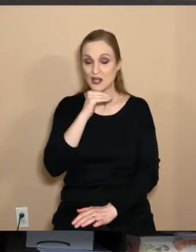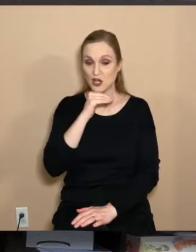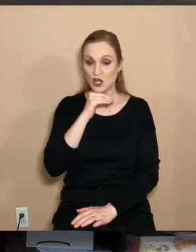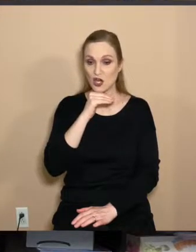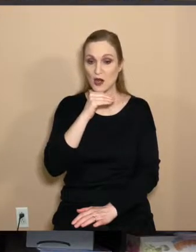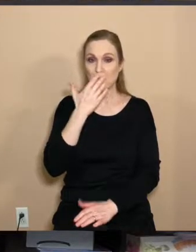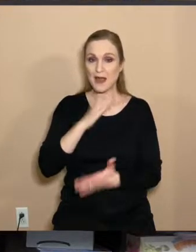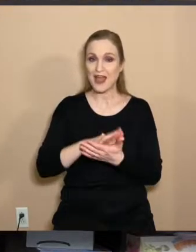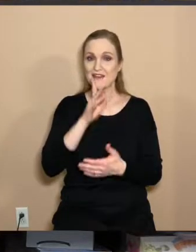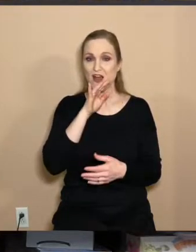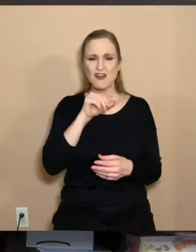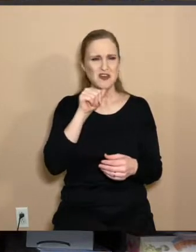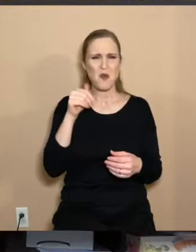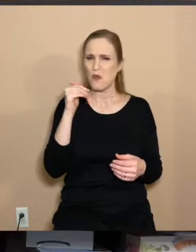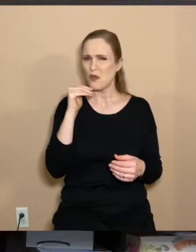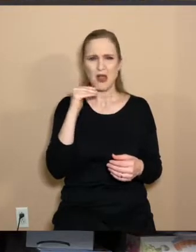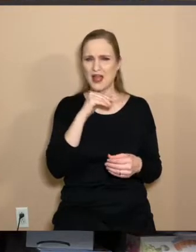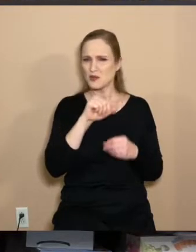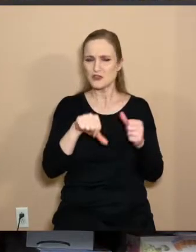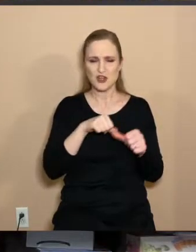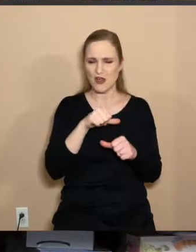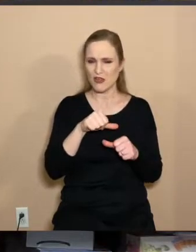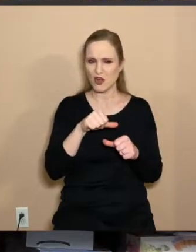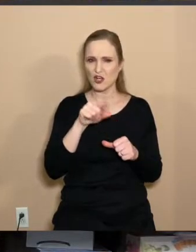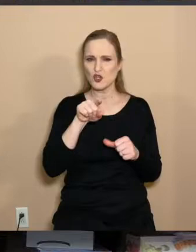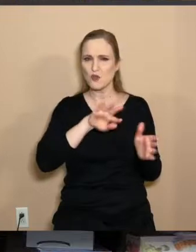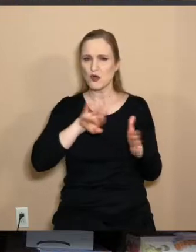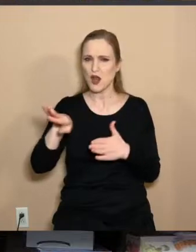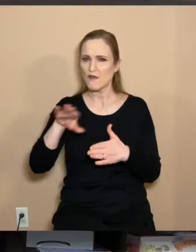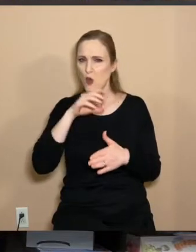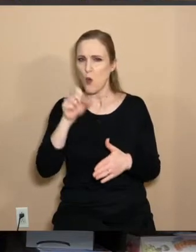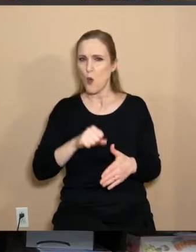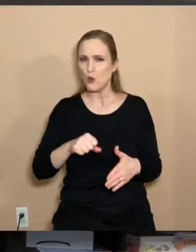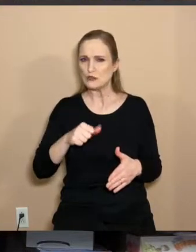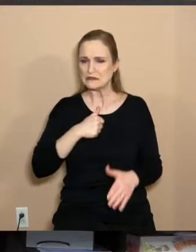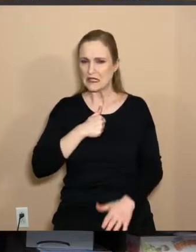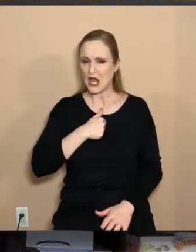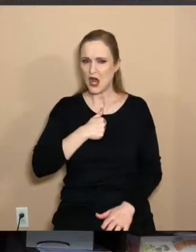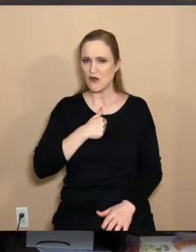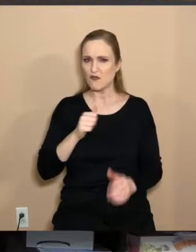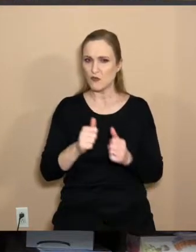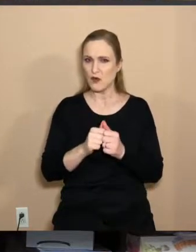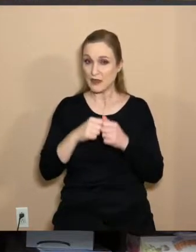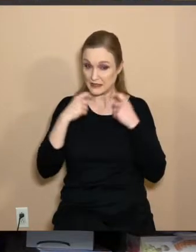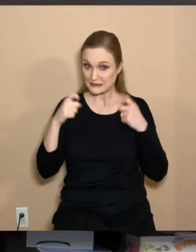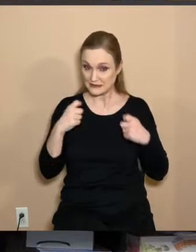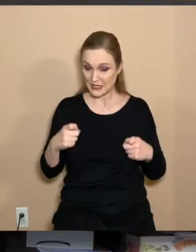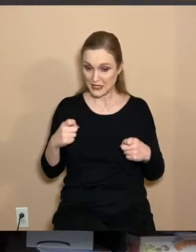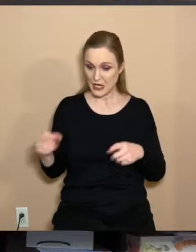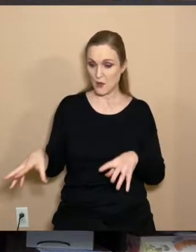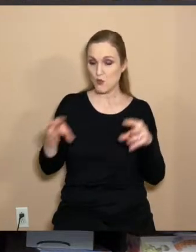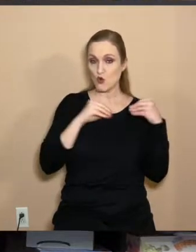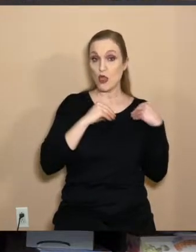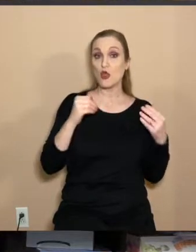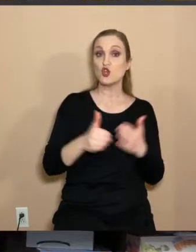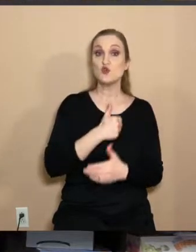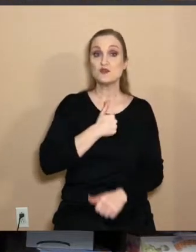from your mouth. Do not lie to one another, seeing that you have put off the old self with its practices and put on the new